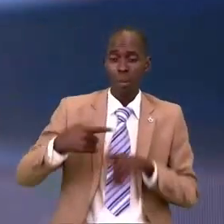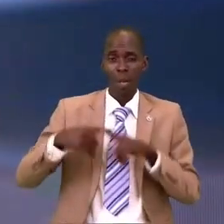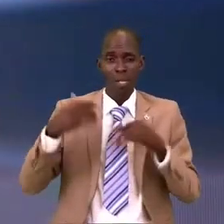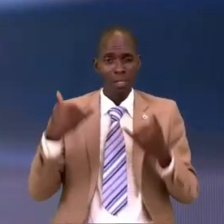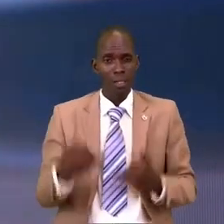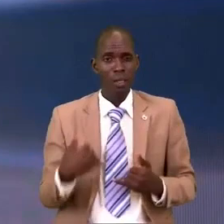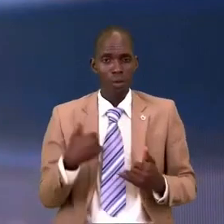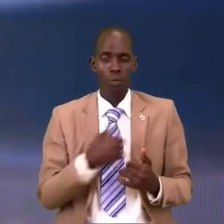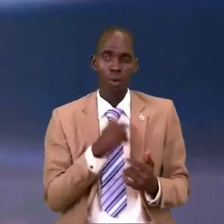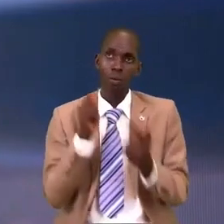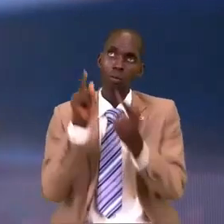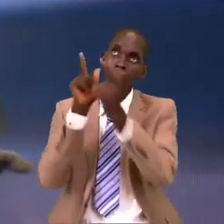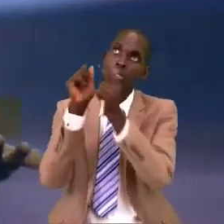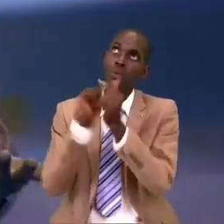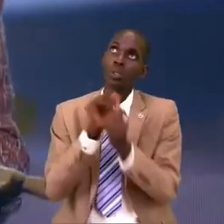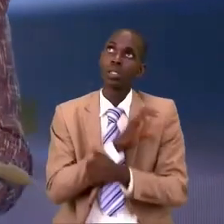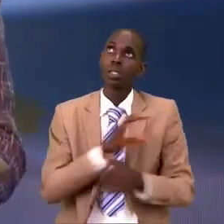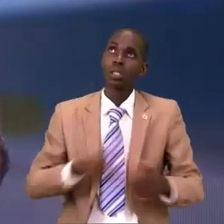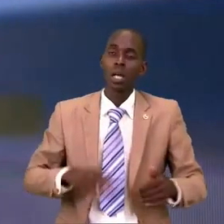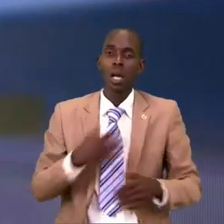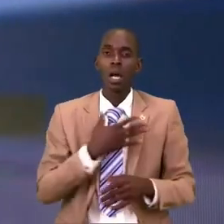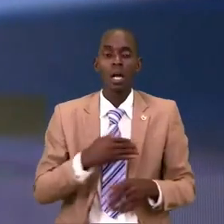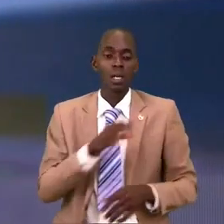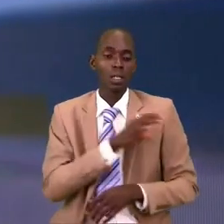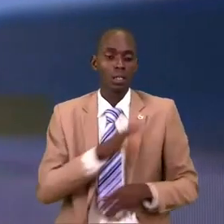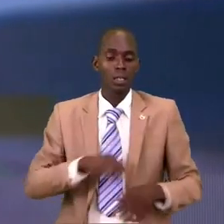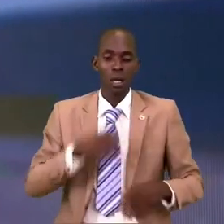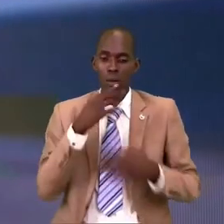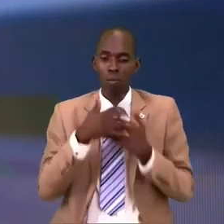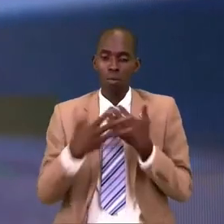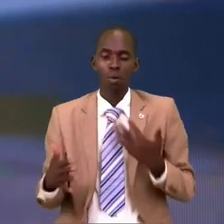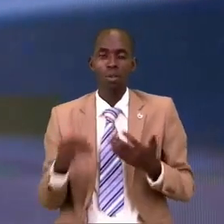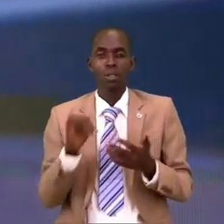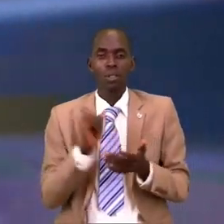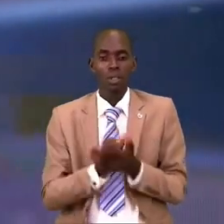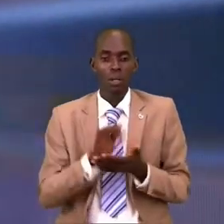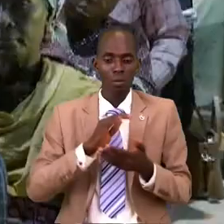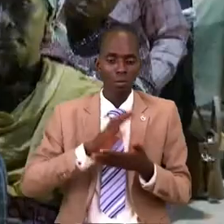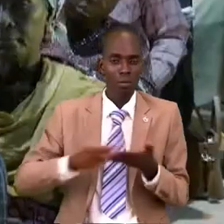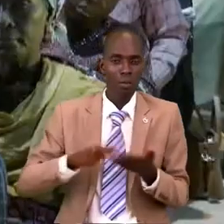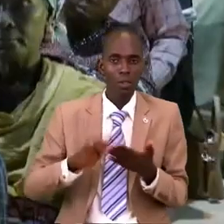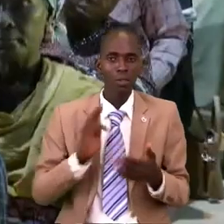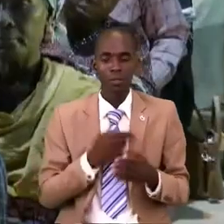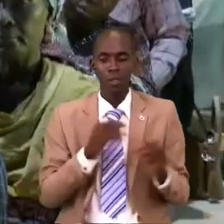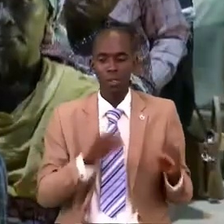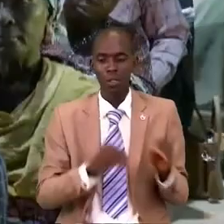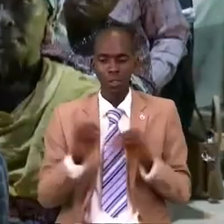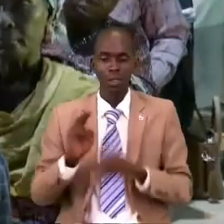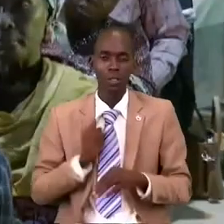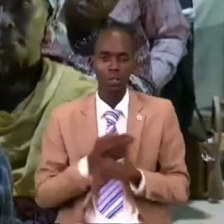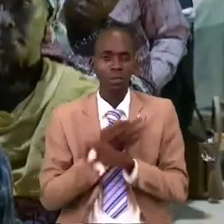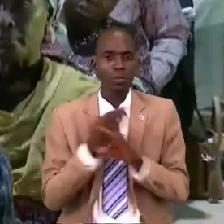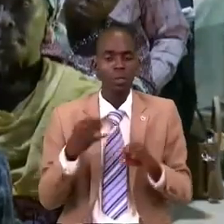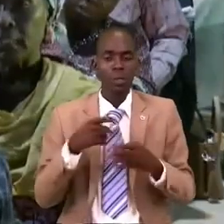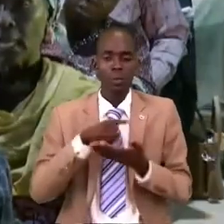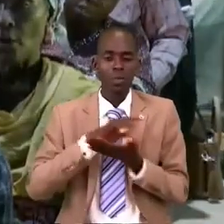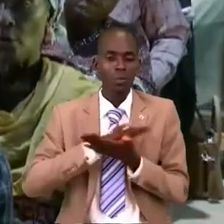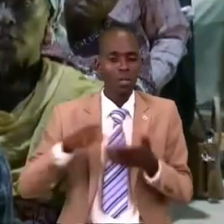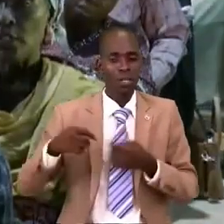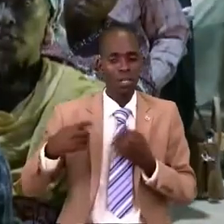the heart. Blessed are the pure in heart, for they shall see God. I will see